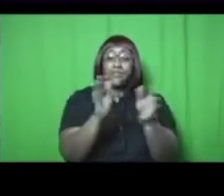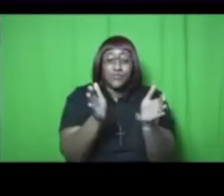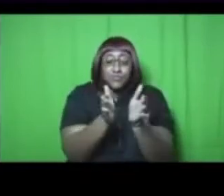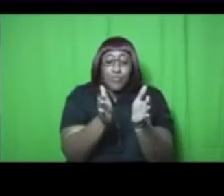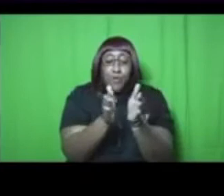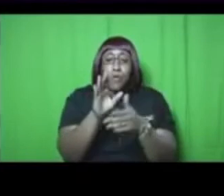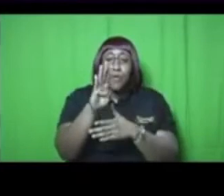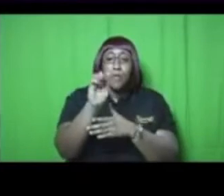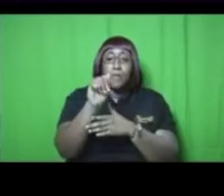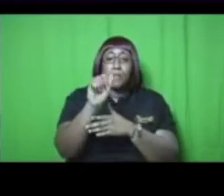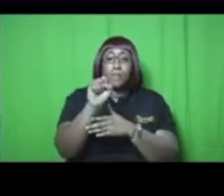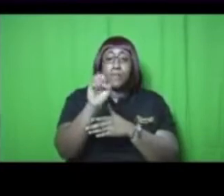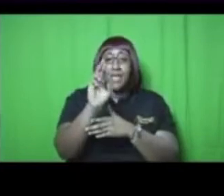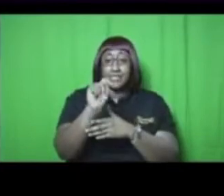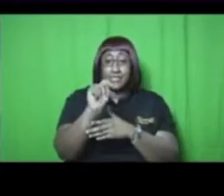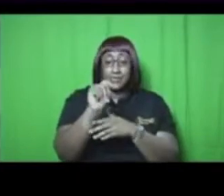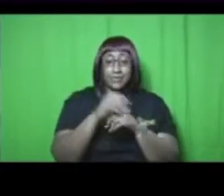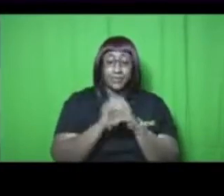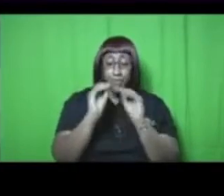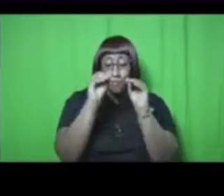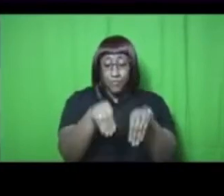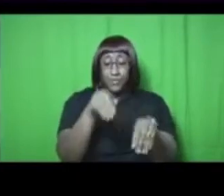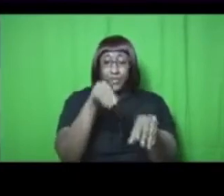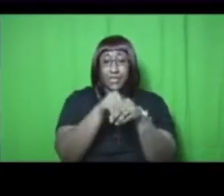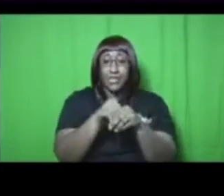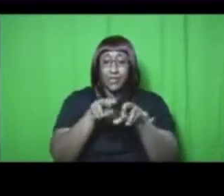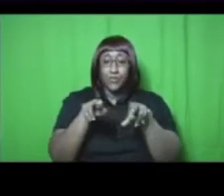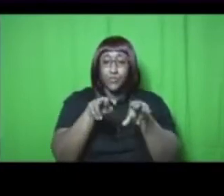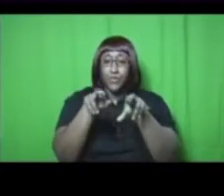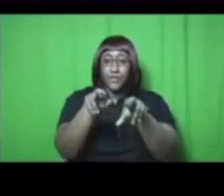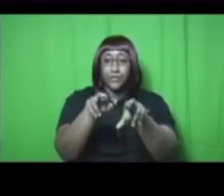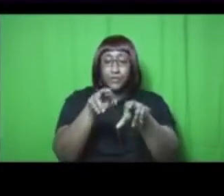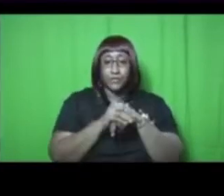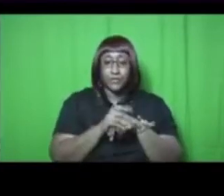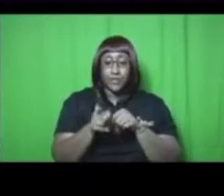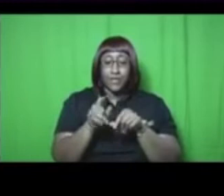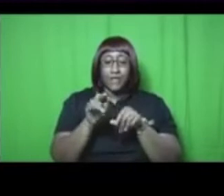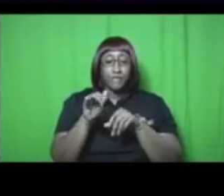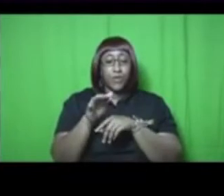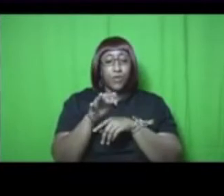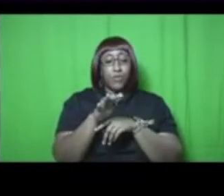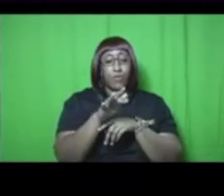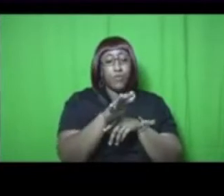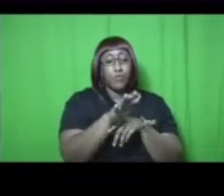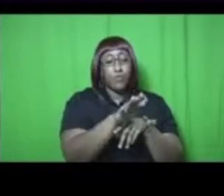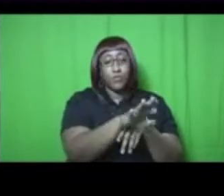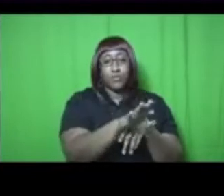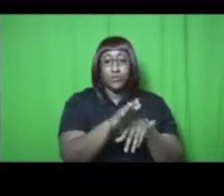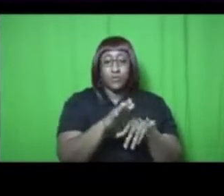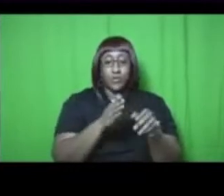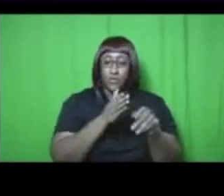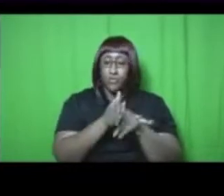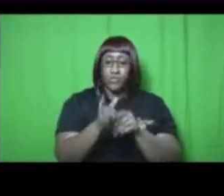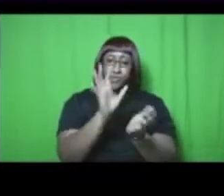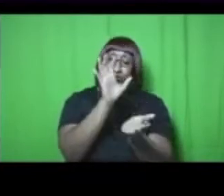little basket and then put it in the Nile River. And it floated down past all those